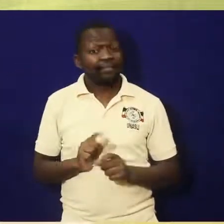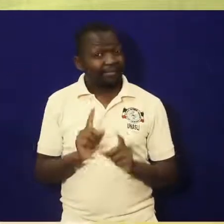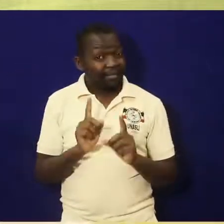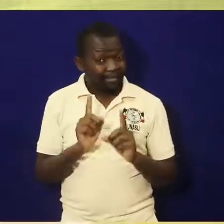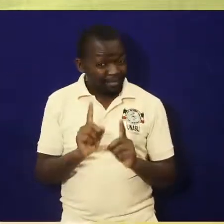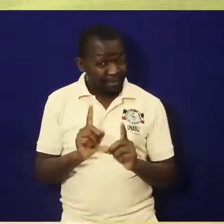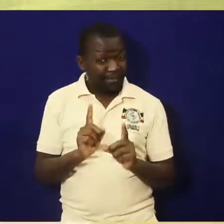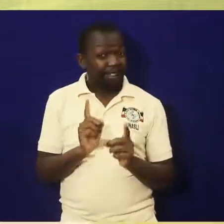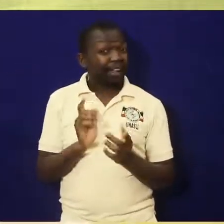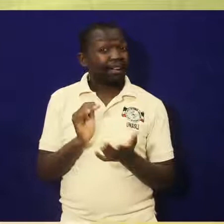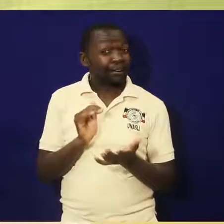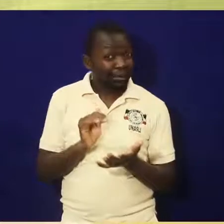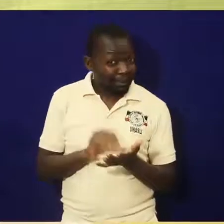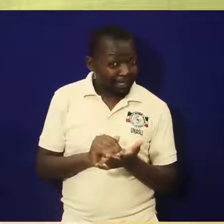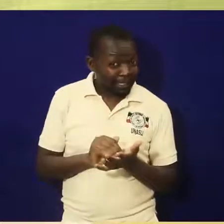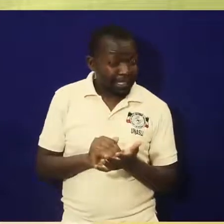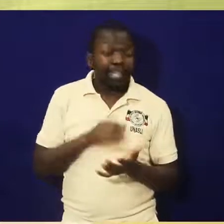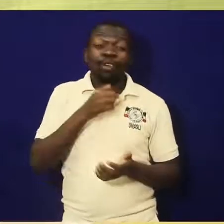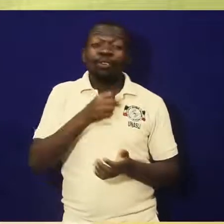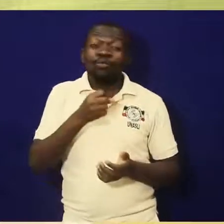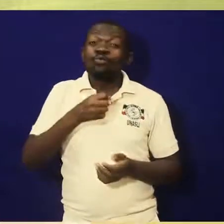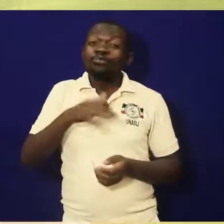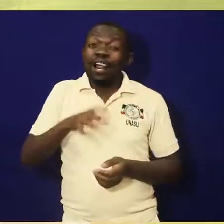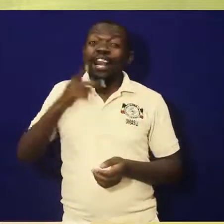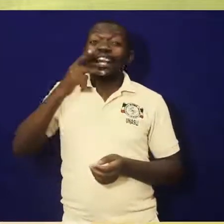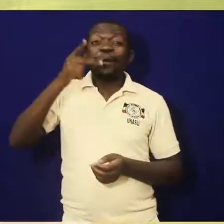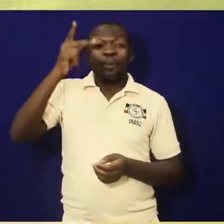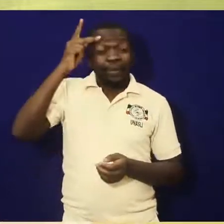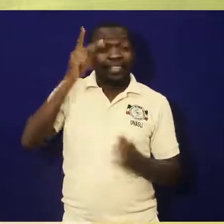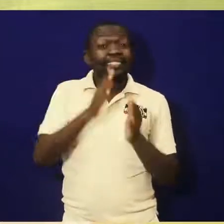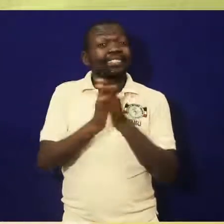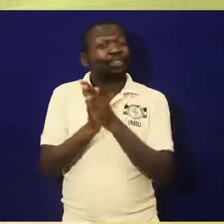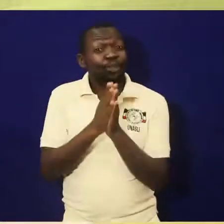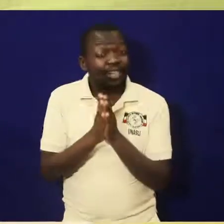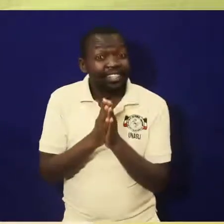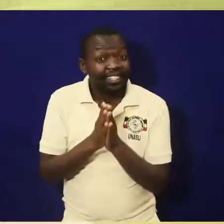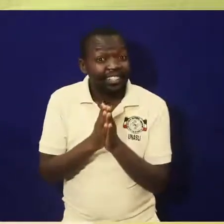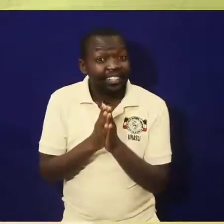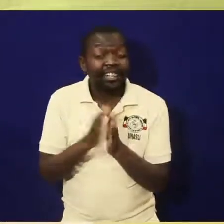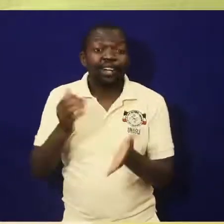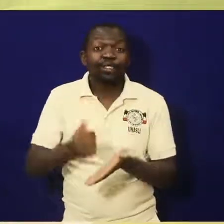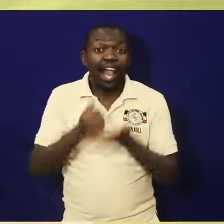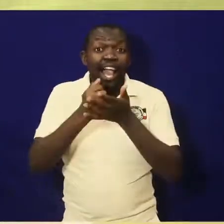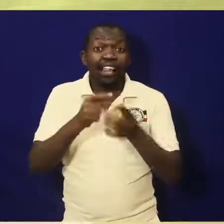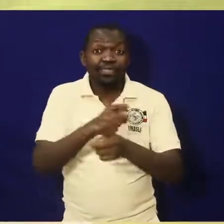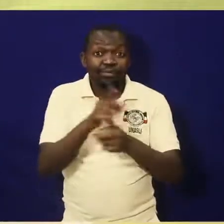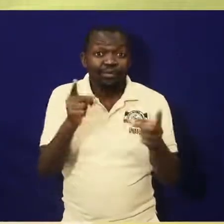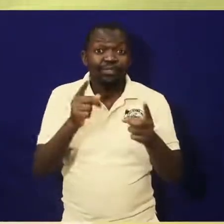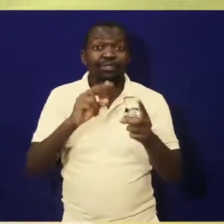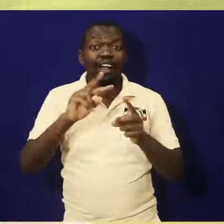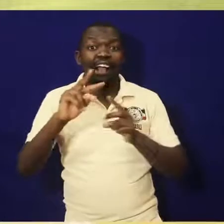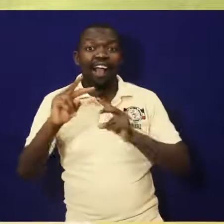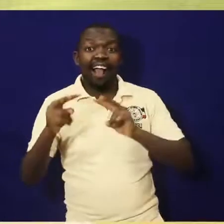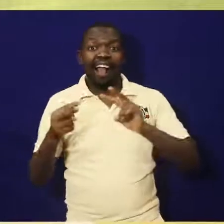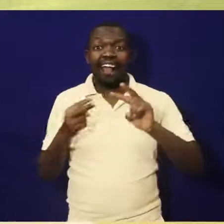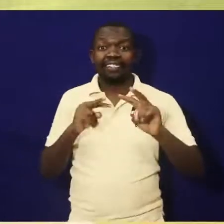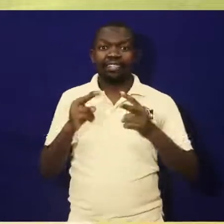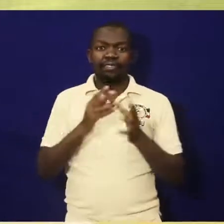I will repeat Grandpa's story to help you answer some of the